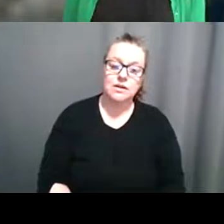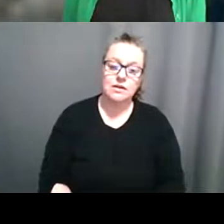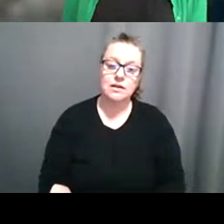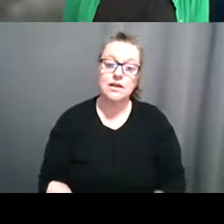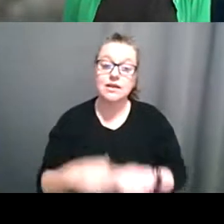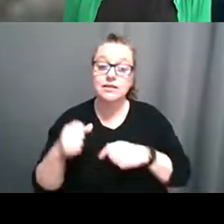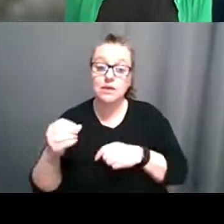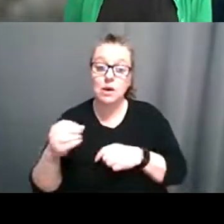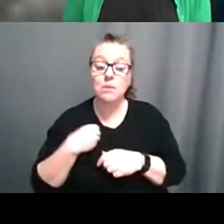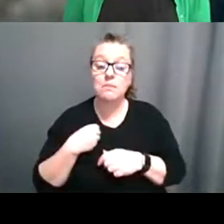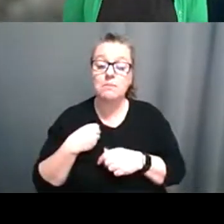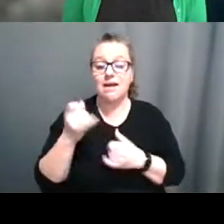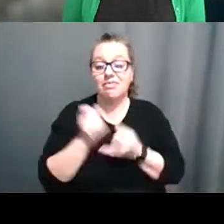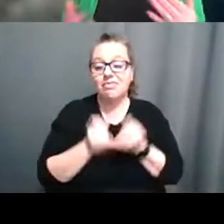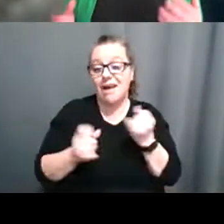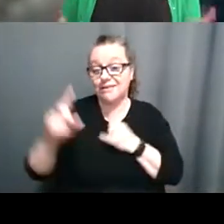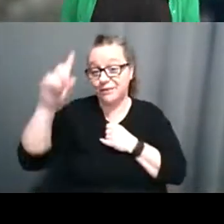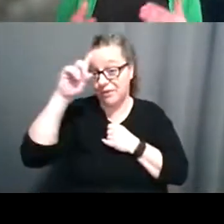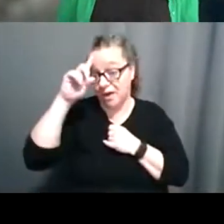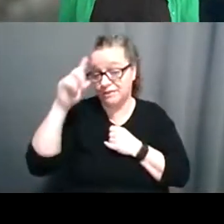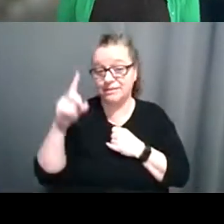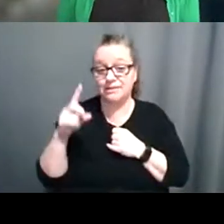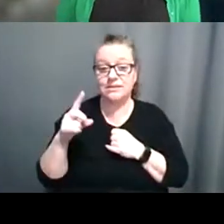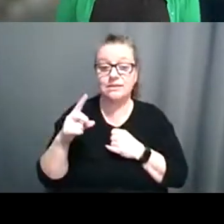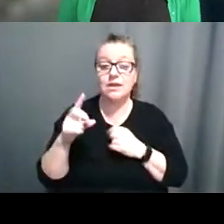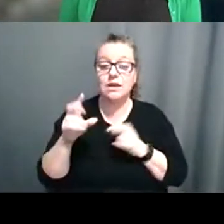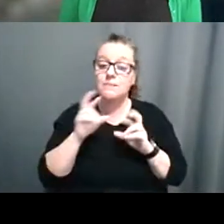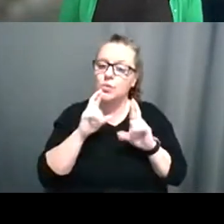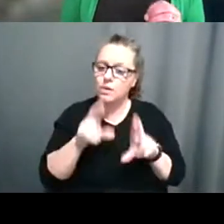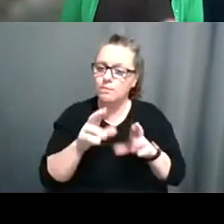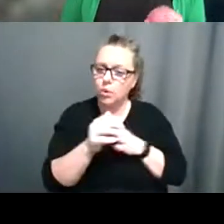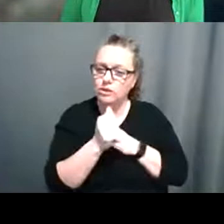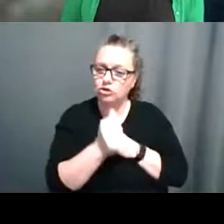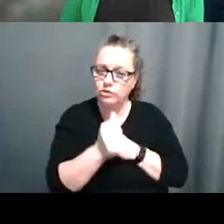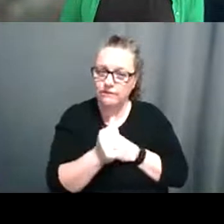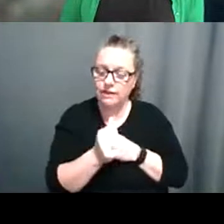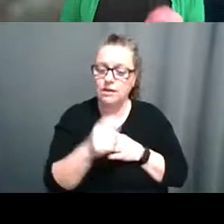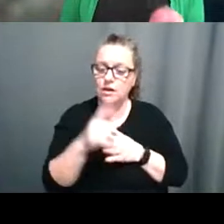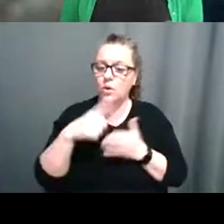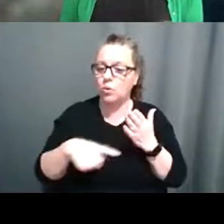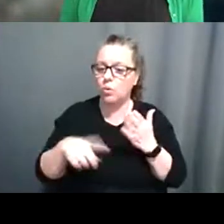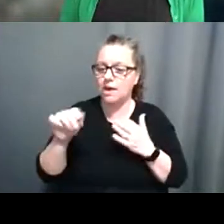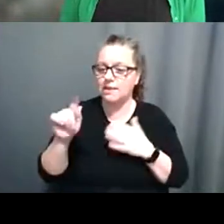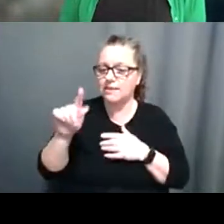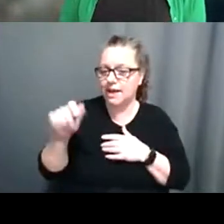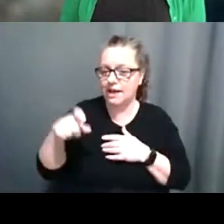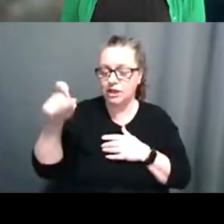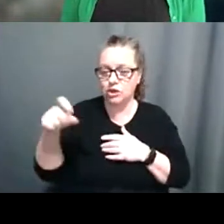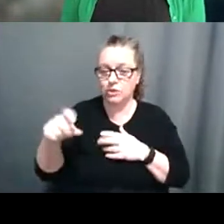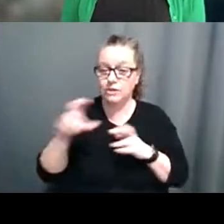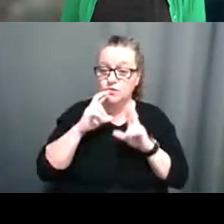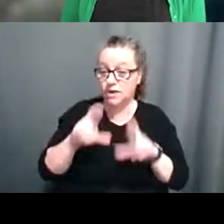So my parting thoughts, be report driven. What data do you need to report